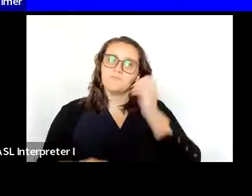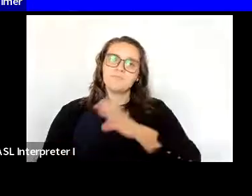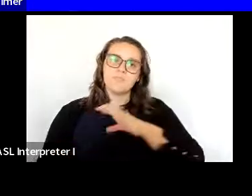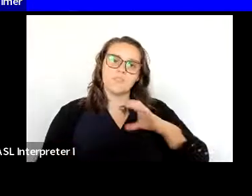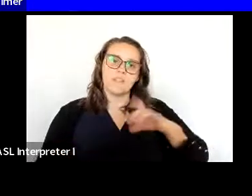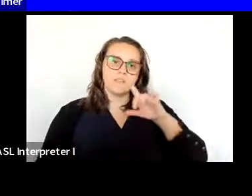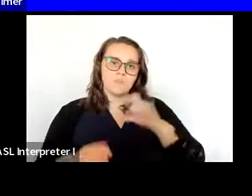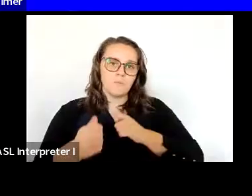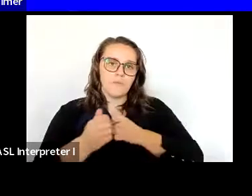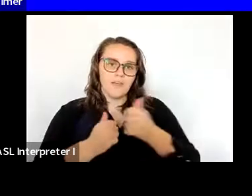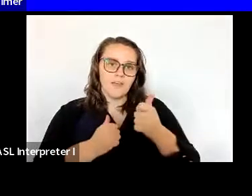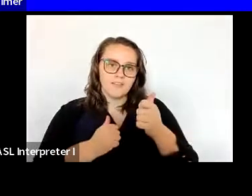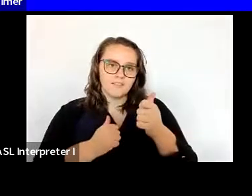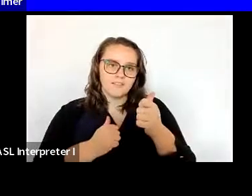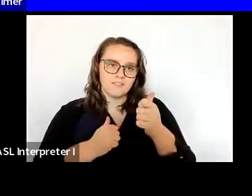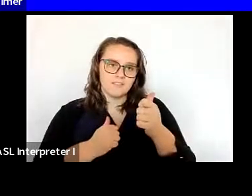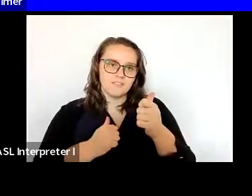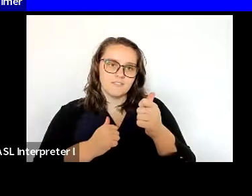legislation